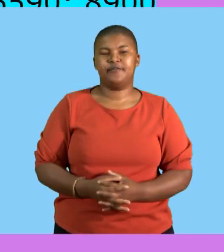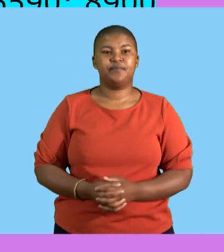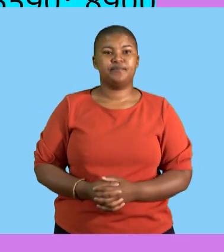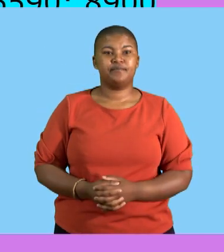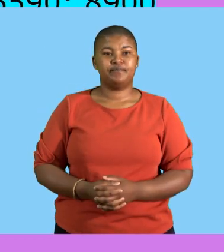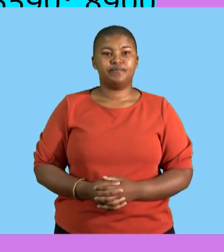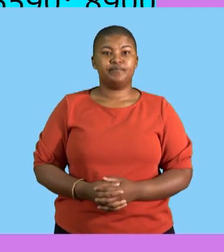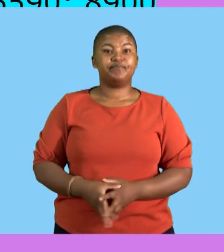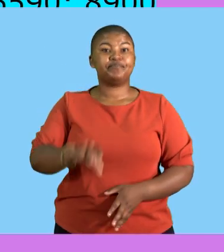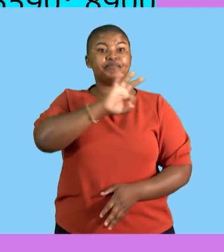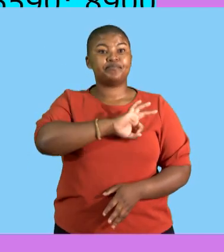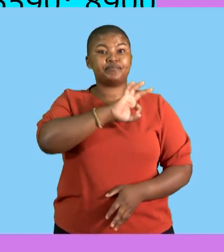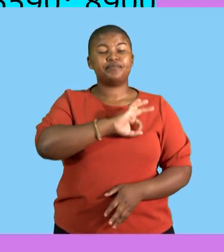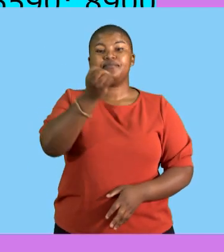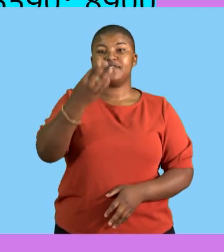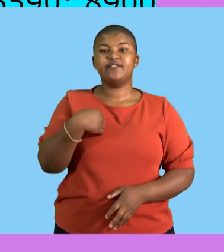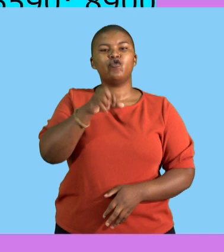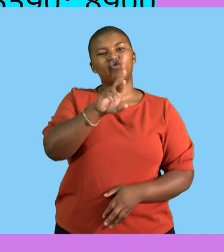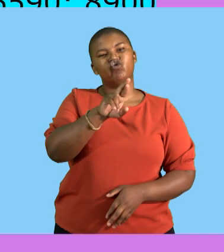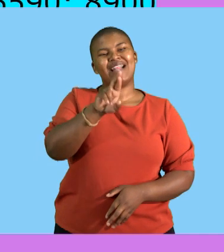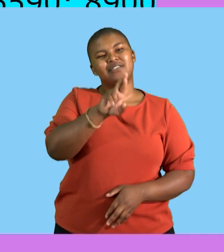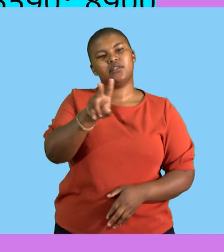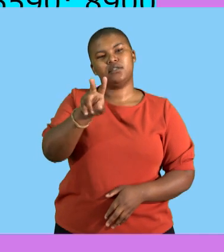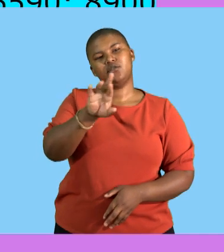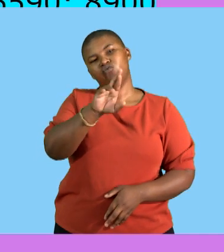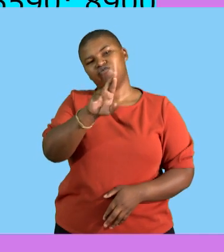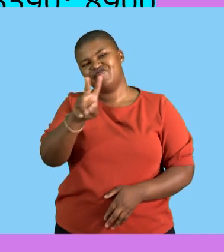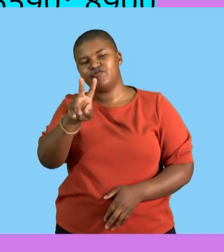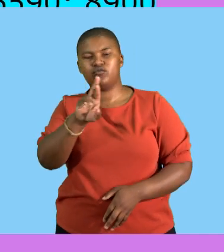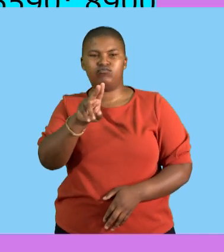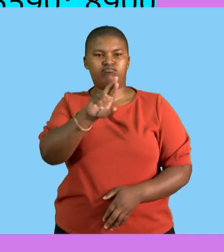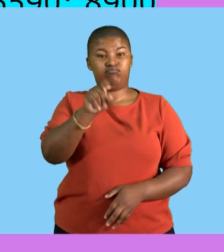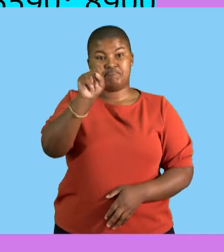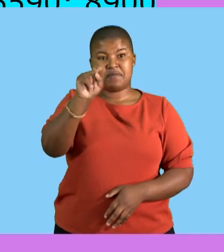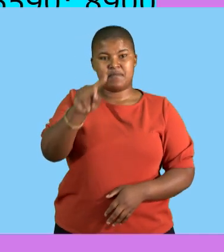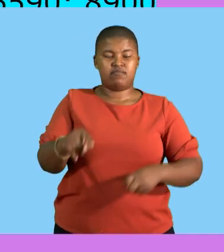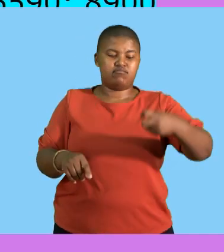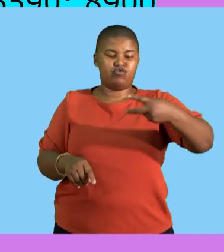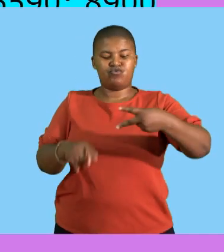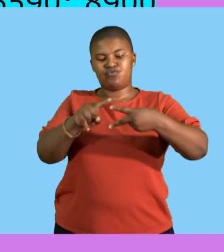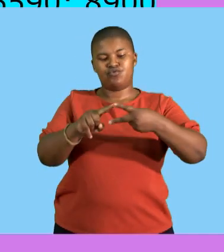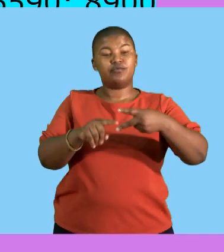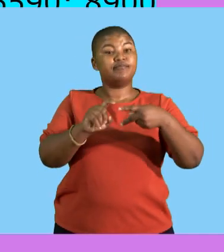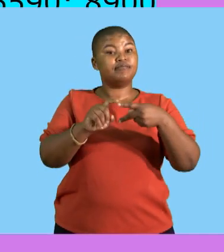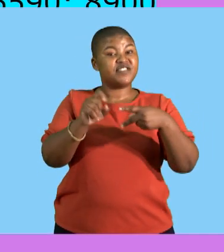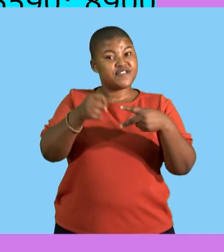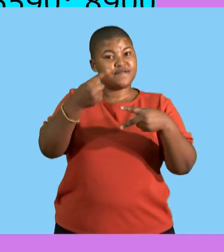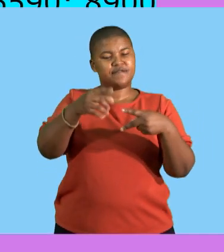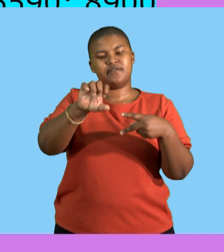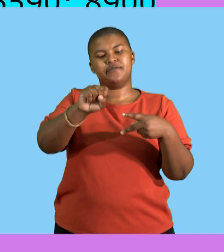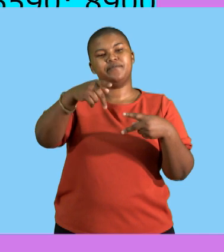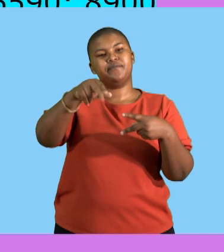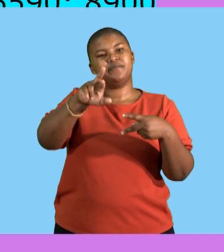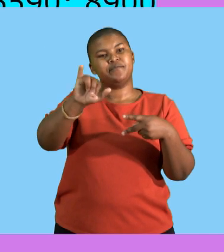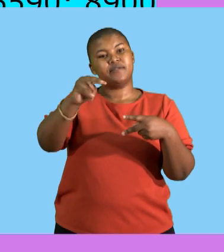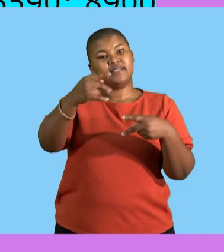we have the salaries are given in rands, and these 2 working stations, the other one is